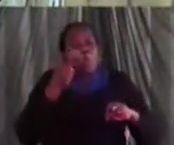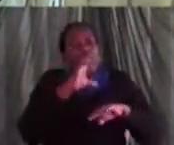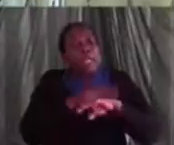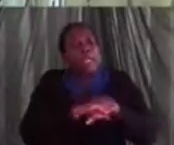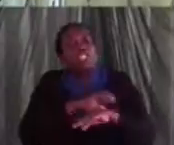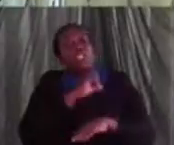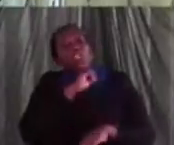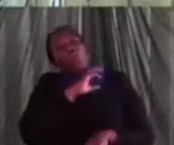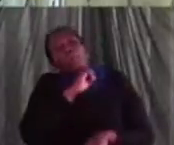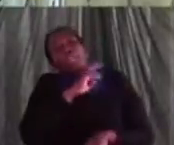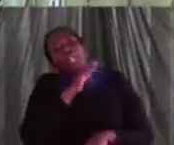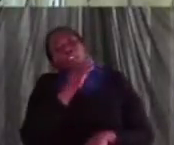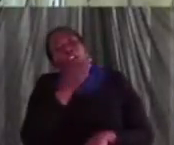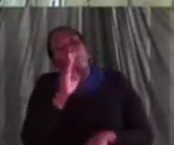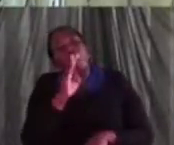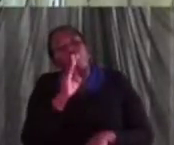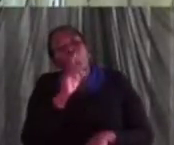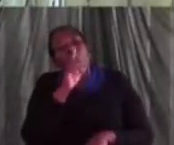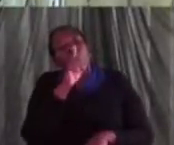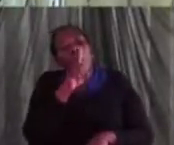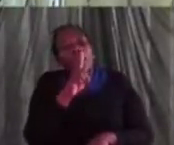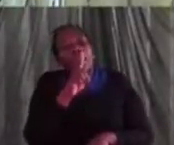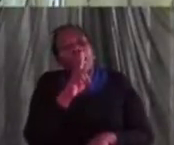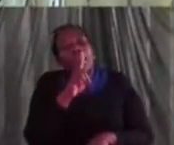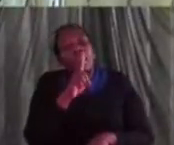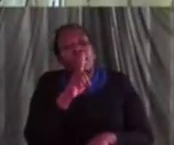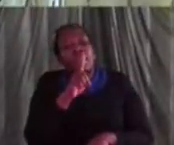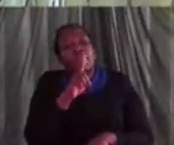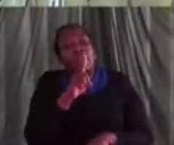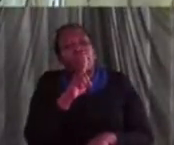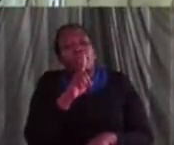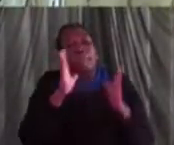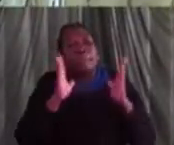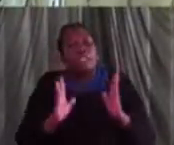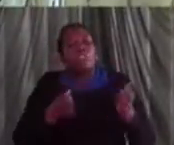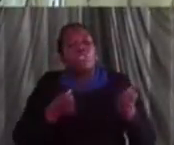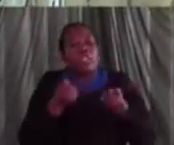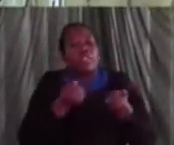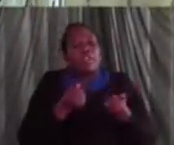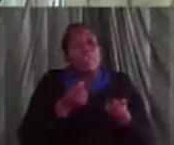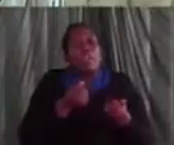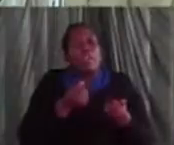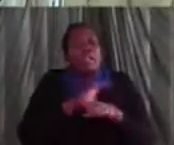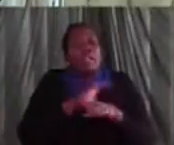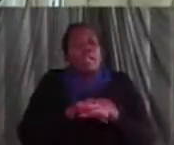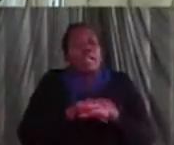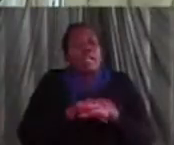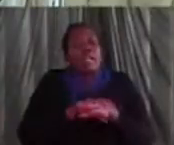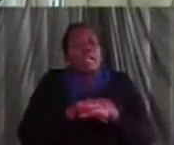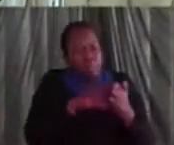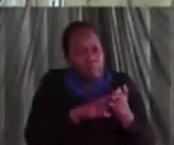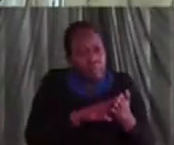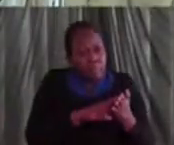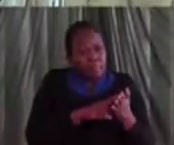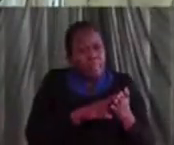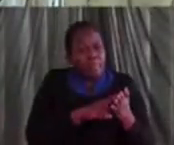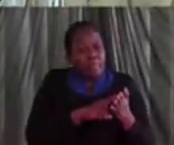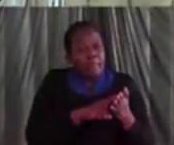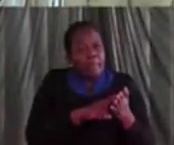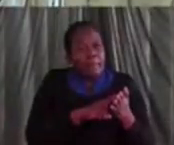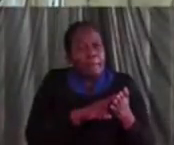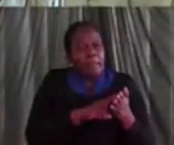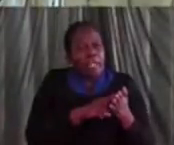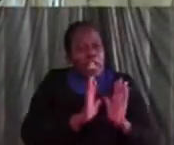from one Eric Ipronoko H. We received your response to it, and I do not have questions to that. I will leave it for the consideration of